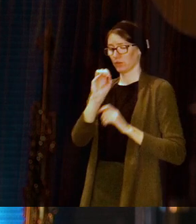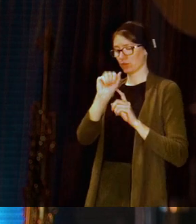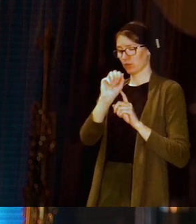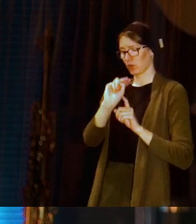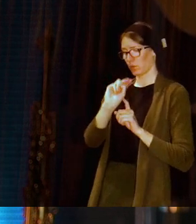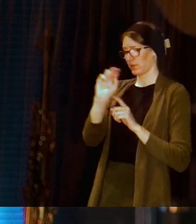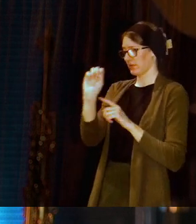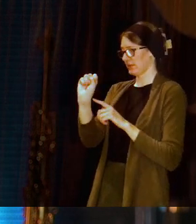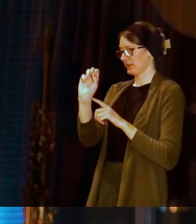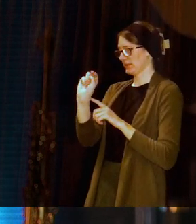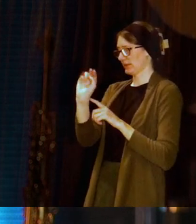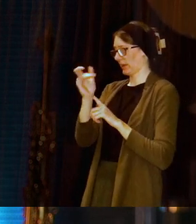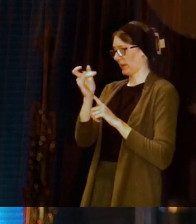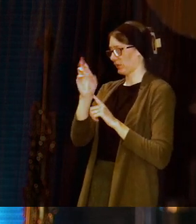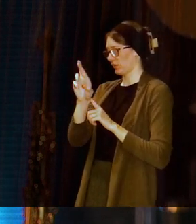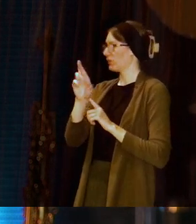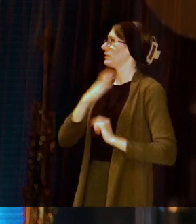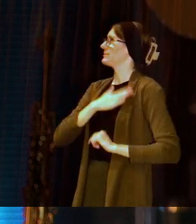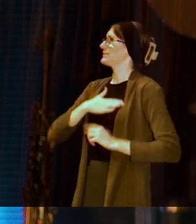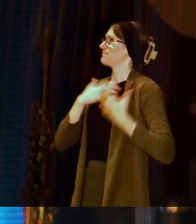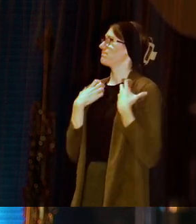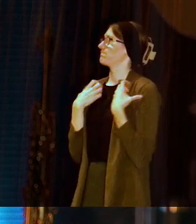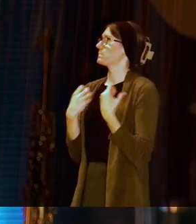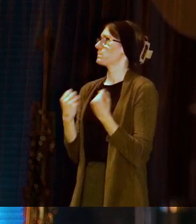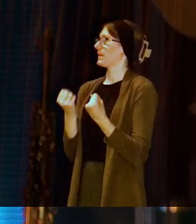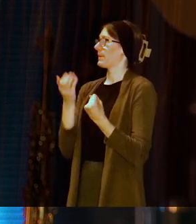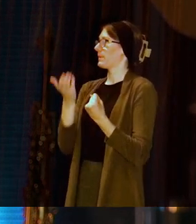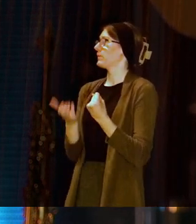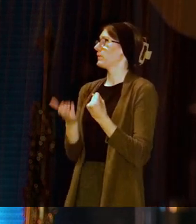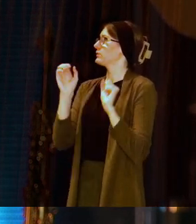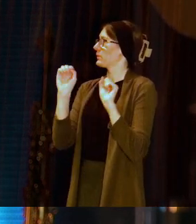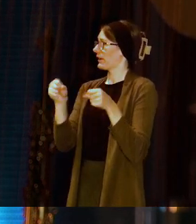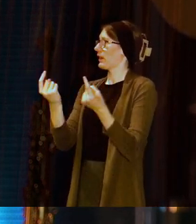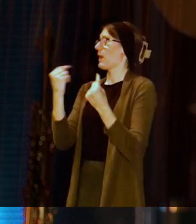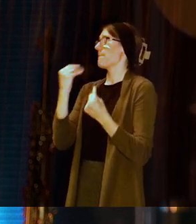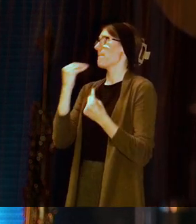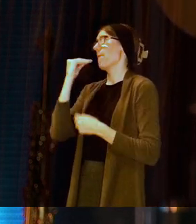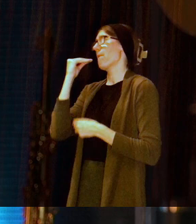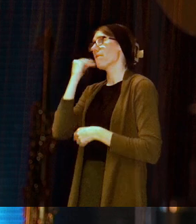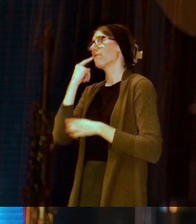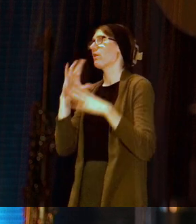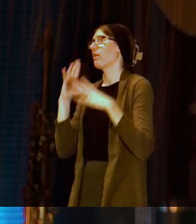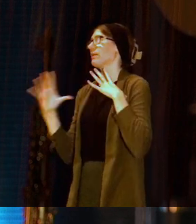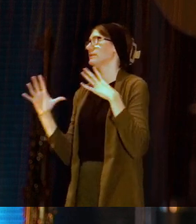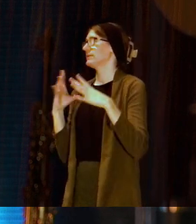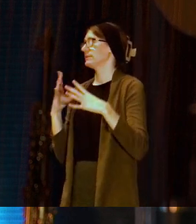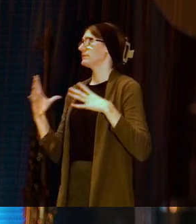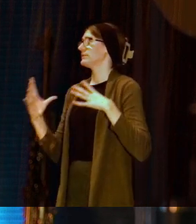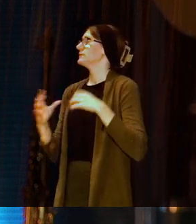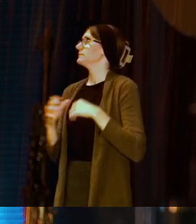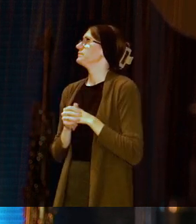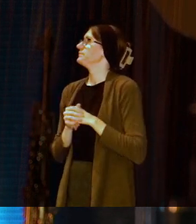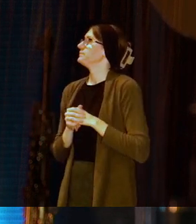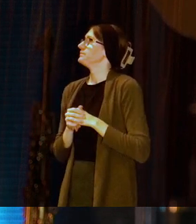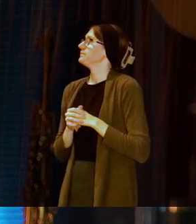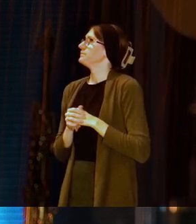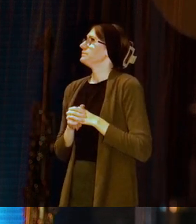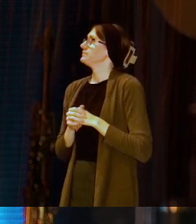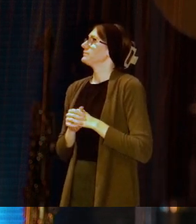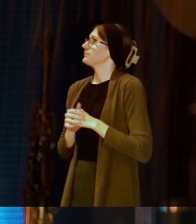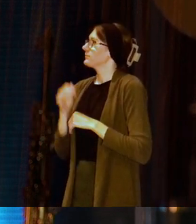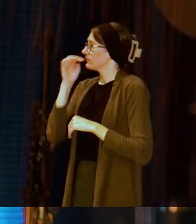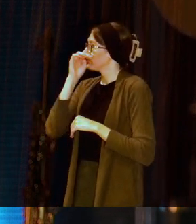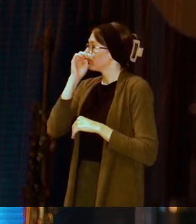her recovery. Pray that you would strengthen her so she's strong enough to come home, especially for the holidays. And Lord, we